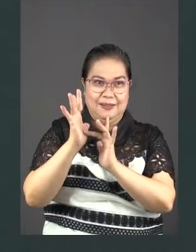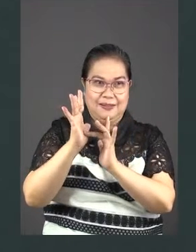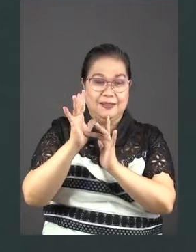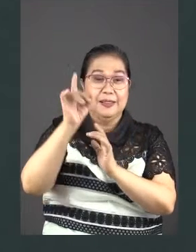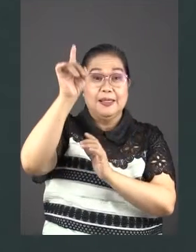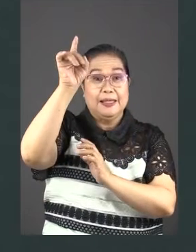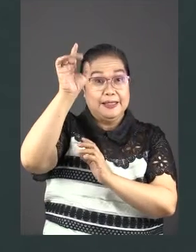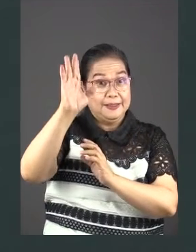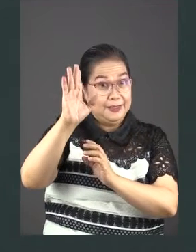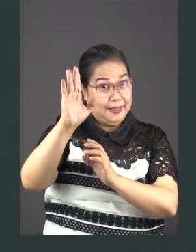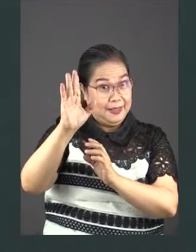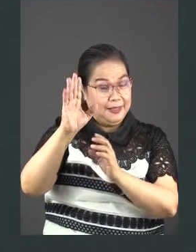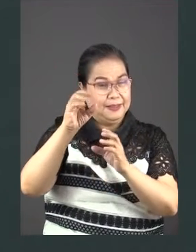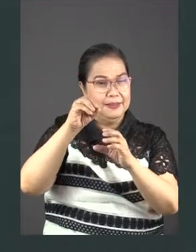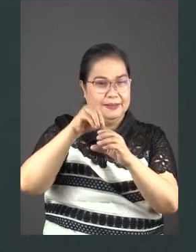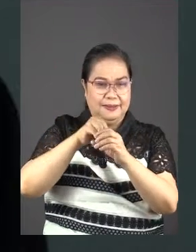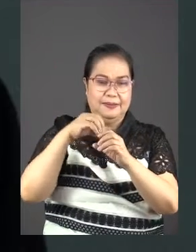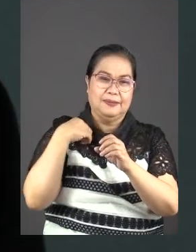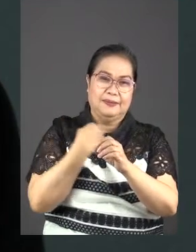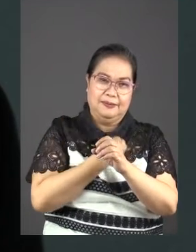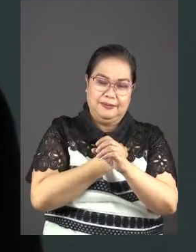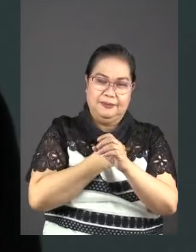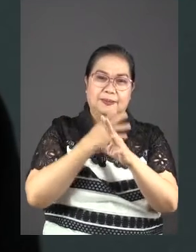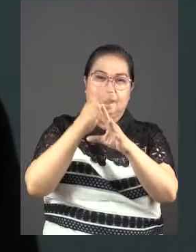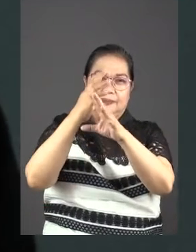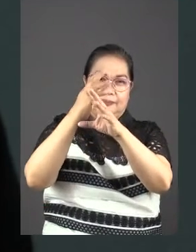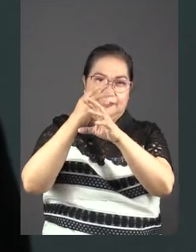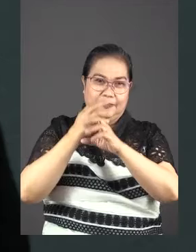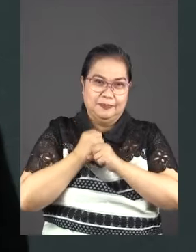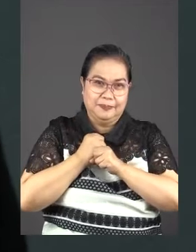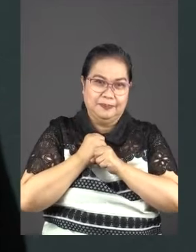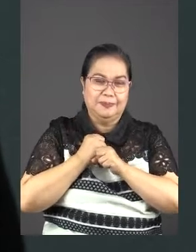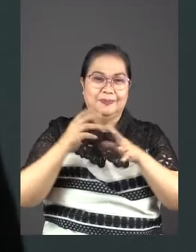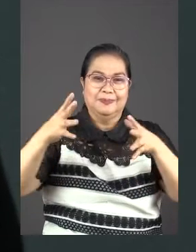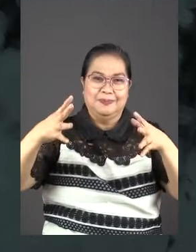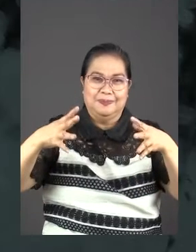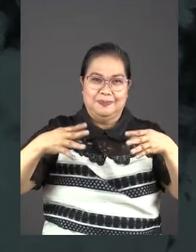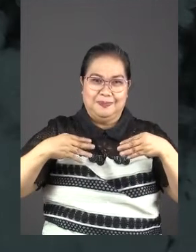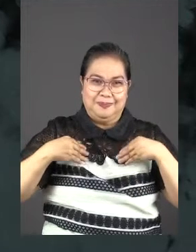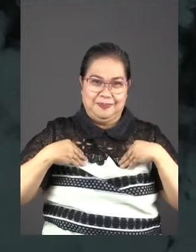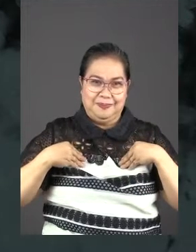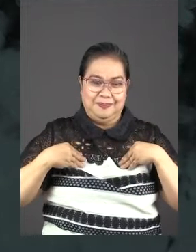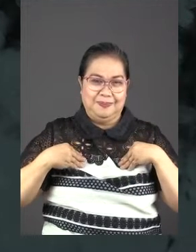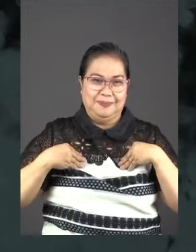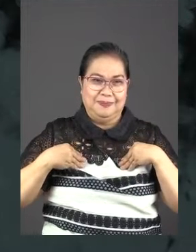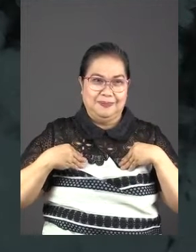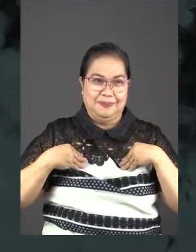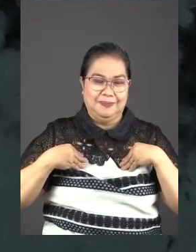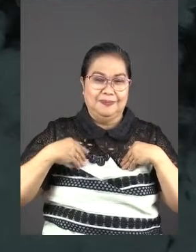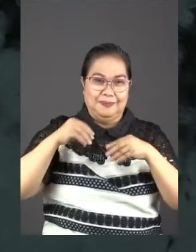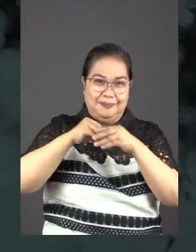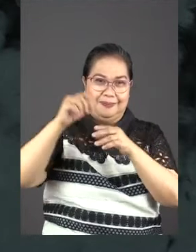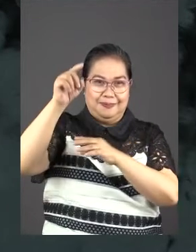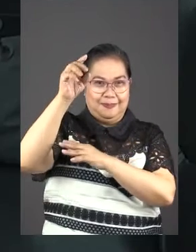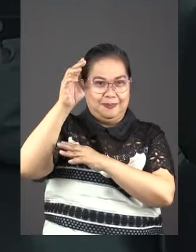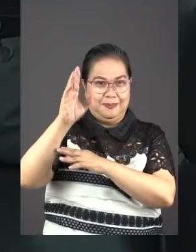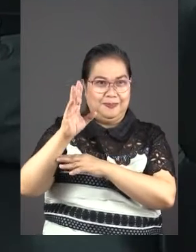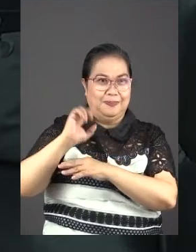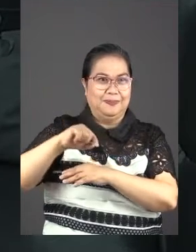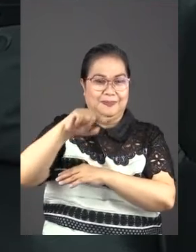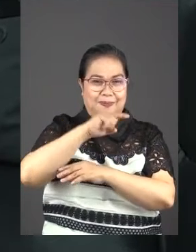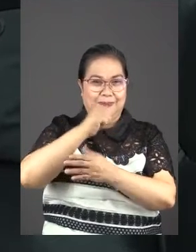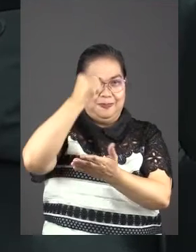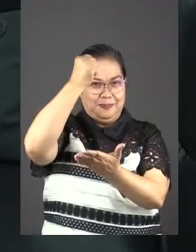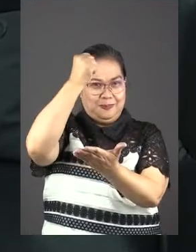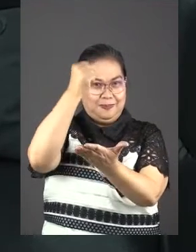In Him, we have obtained an inheritance. And in Him, we were